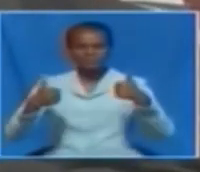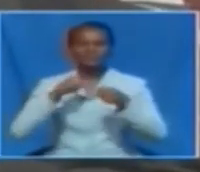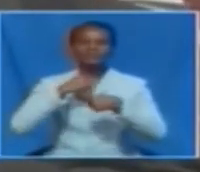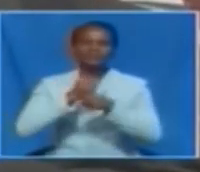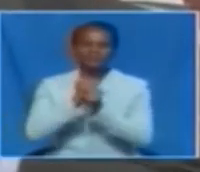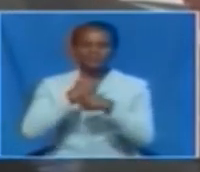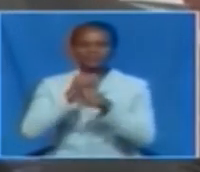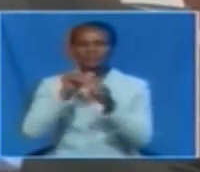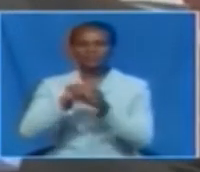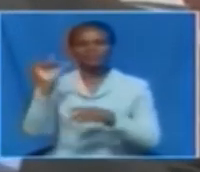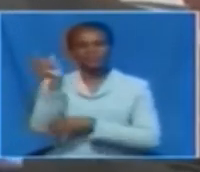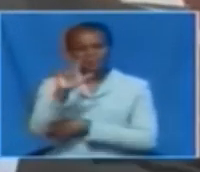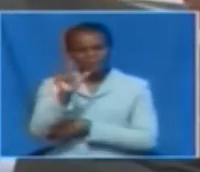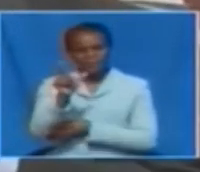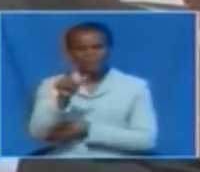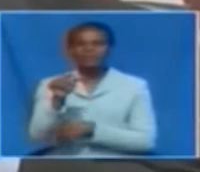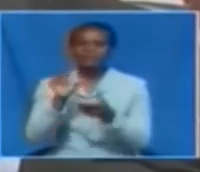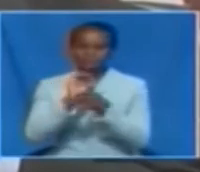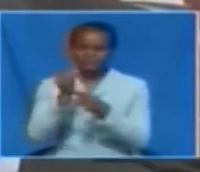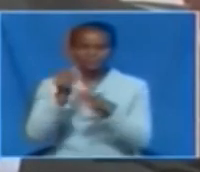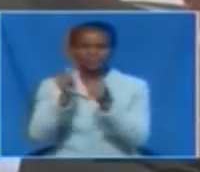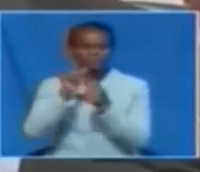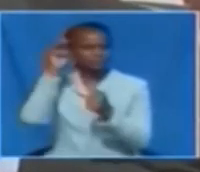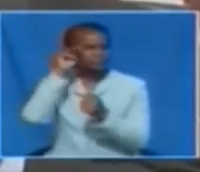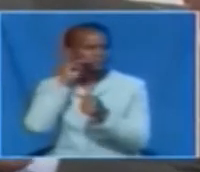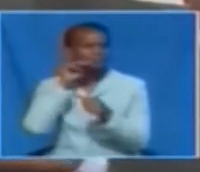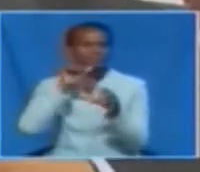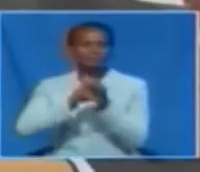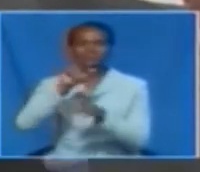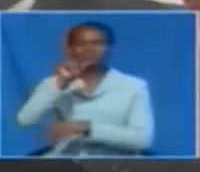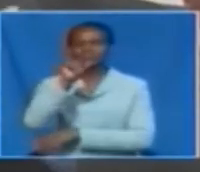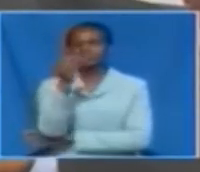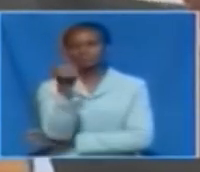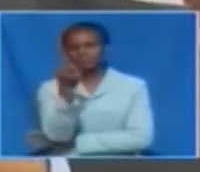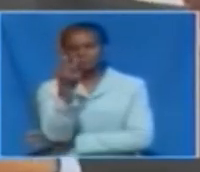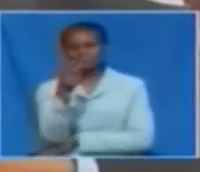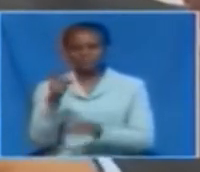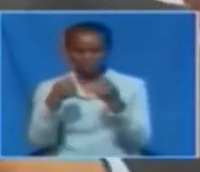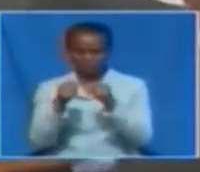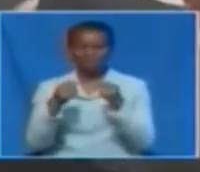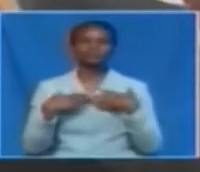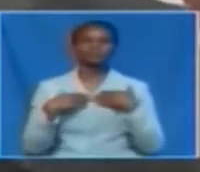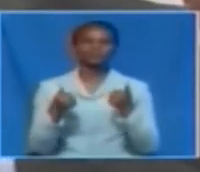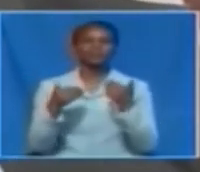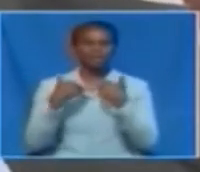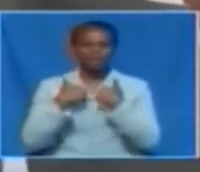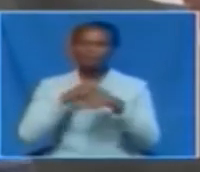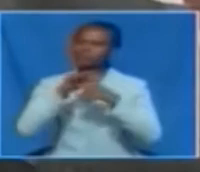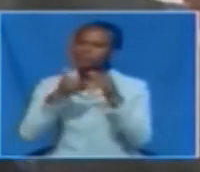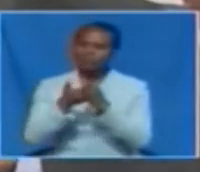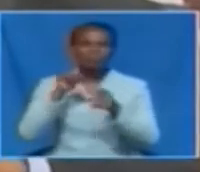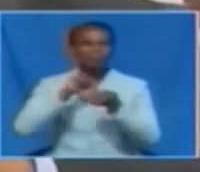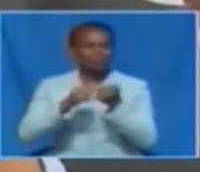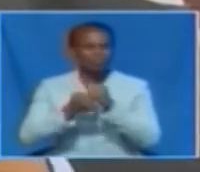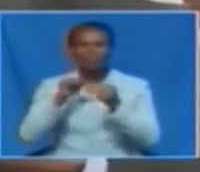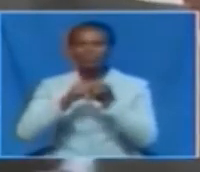many candidates that stood against me or with me in 2012. And just when we are trying to heal, you have had all these upheavals, some of the people